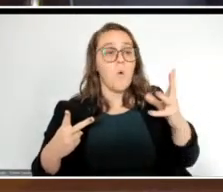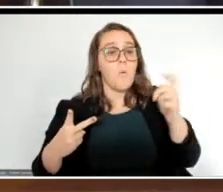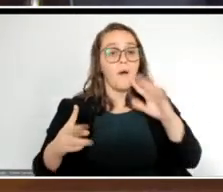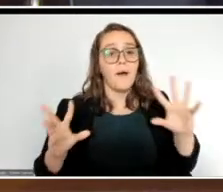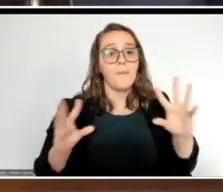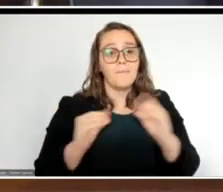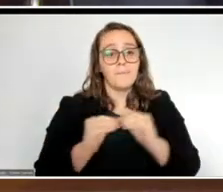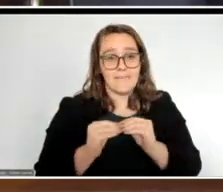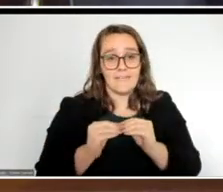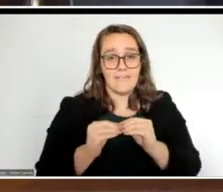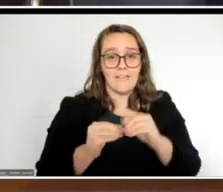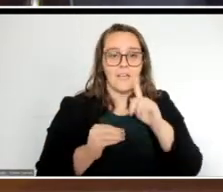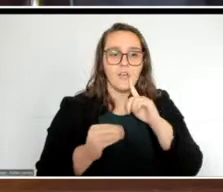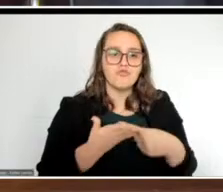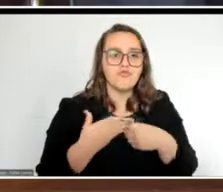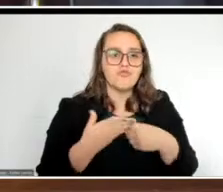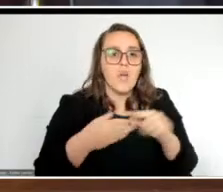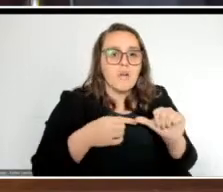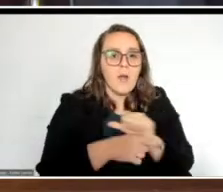their fake votes.